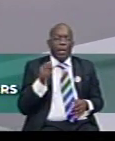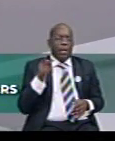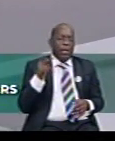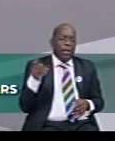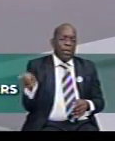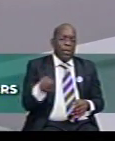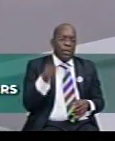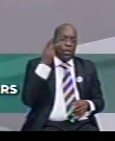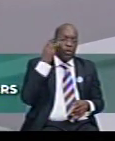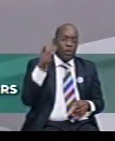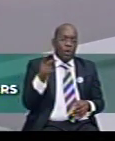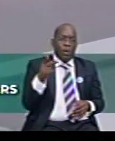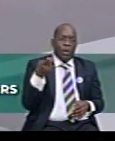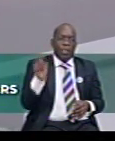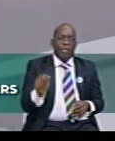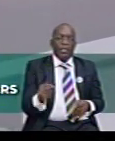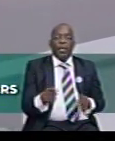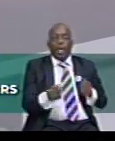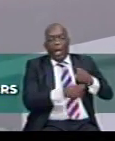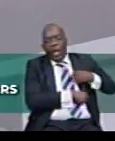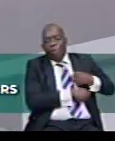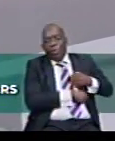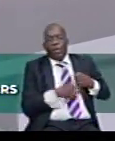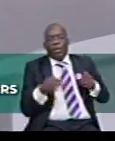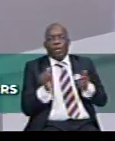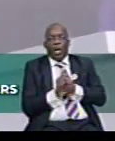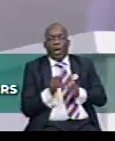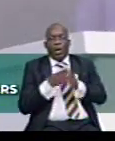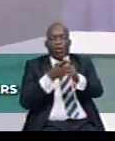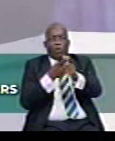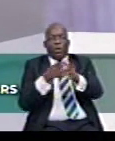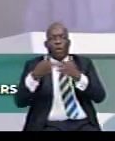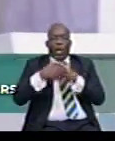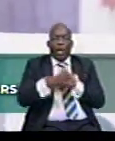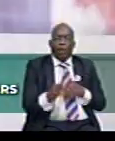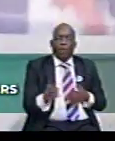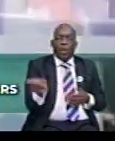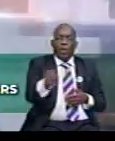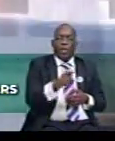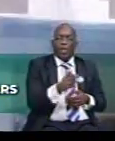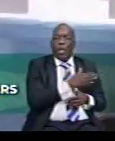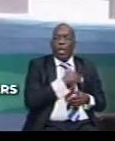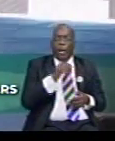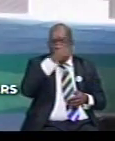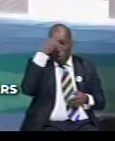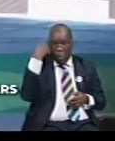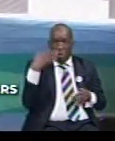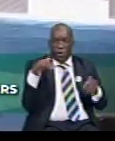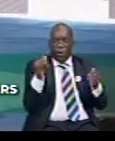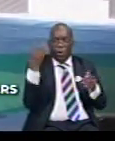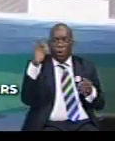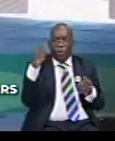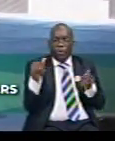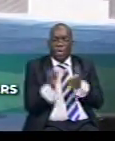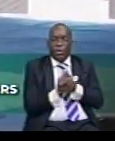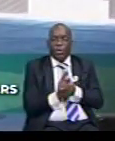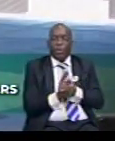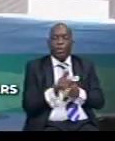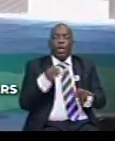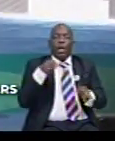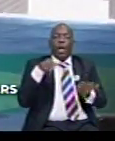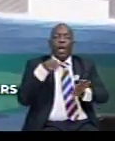the banks that were running after them. And because of that, they were at that time at